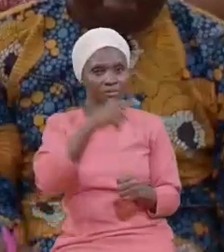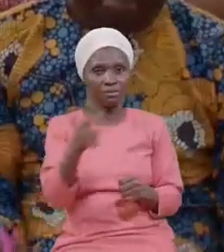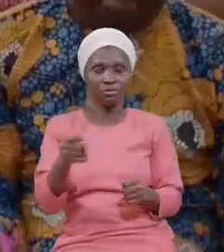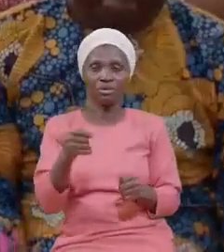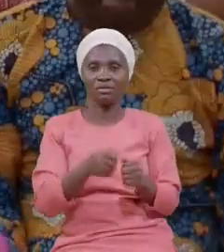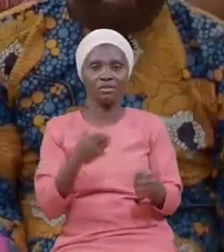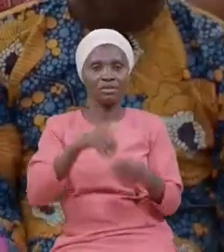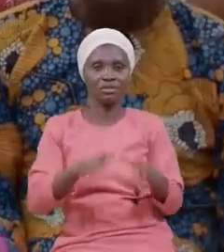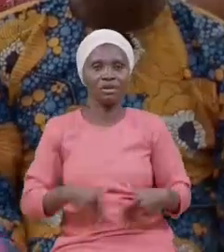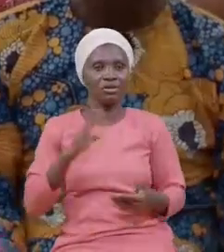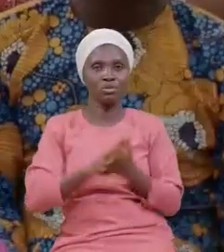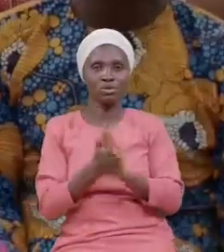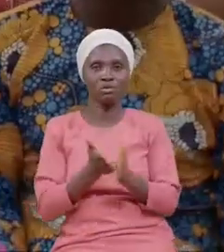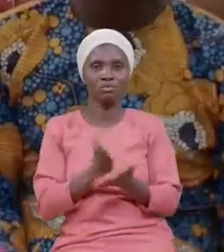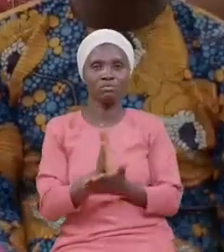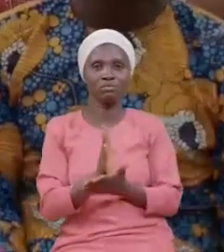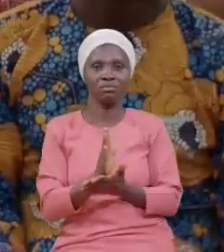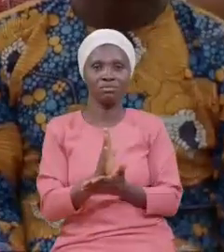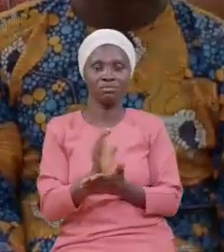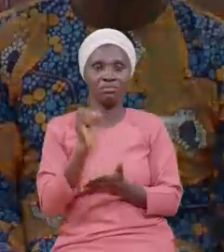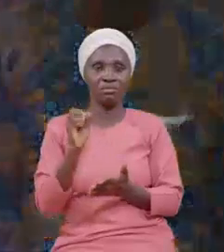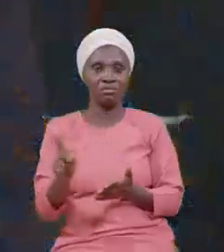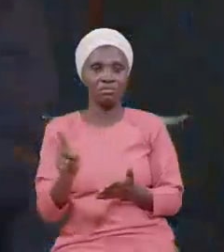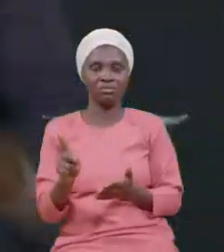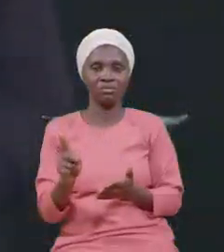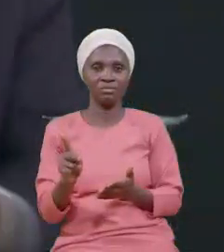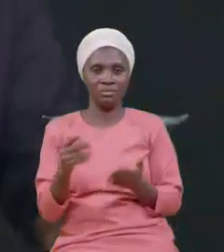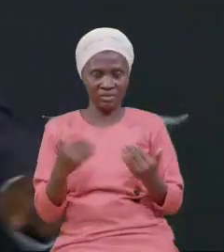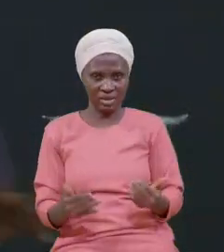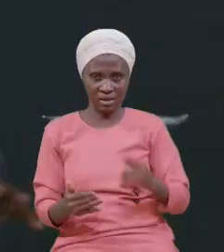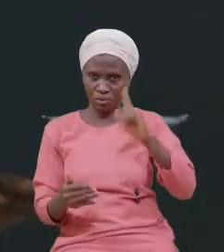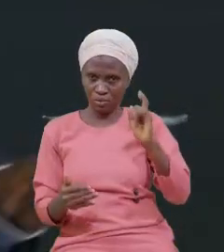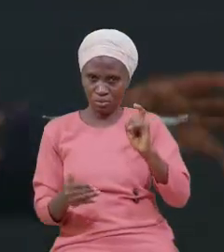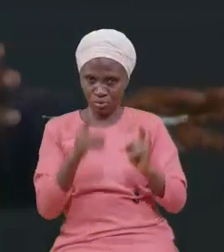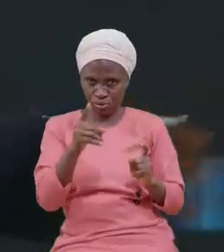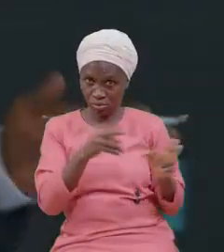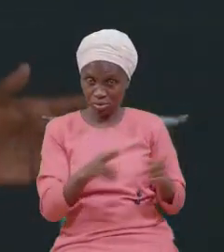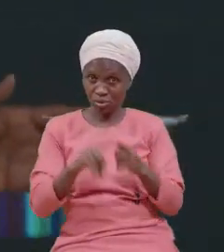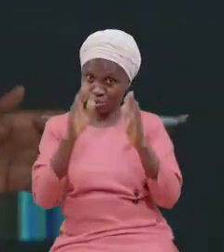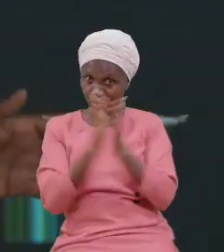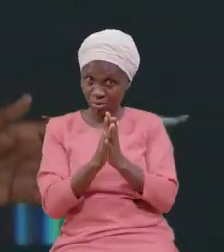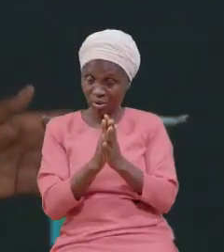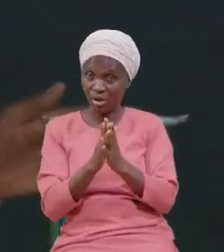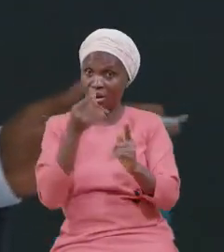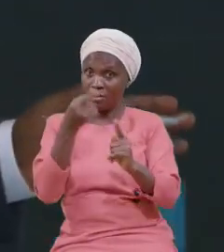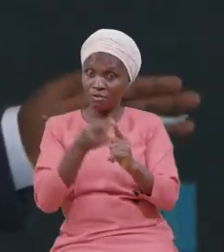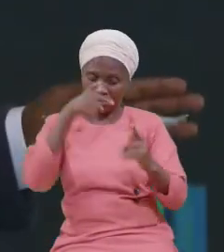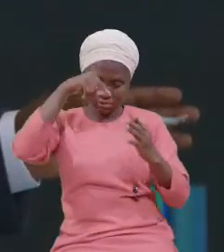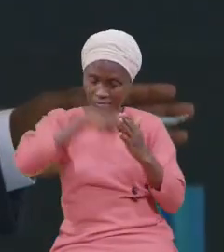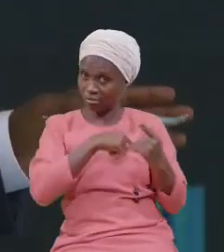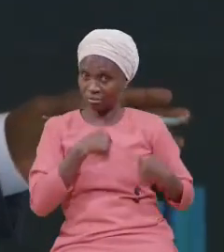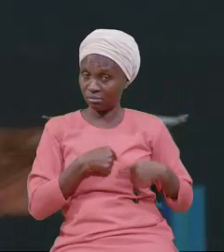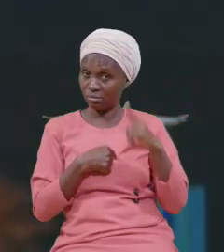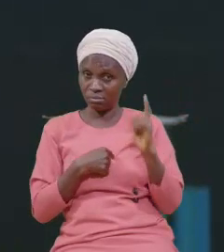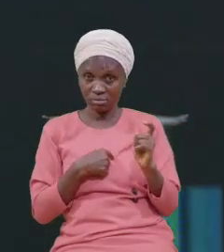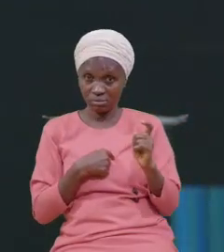Are you going to pray from the depth of your heart? Not praying as usual, because the usual prayer, we